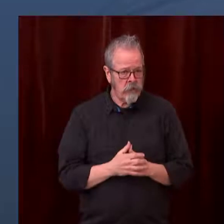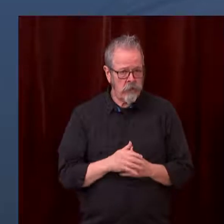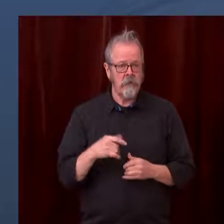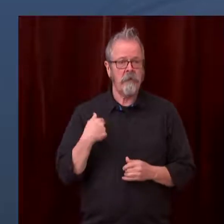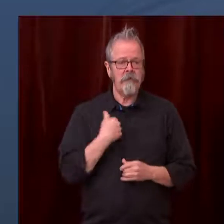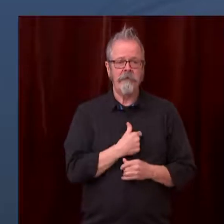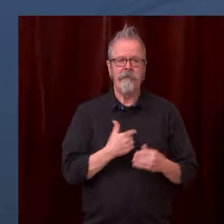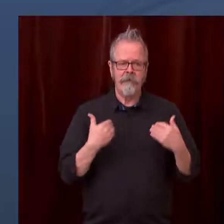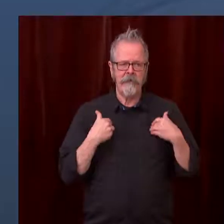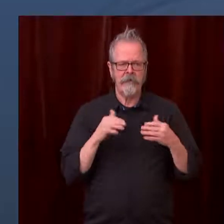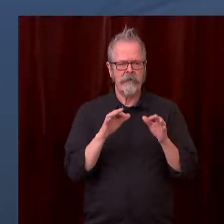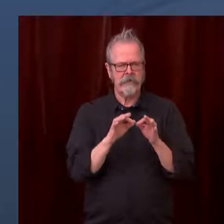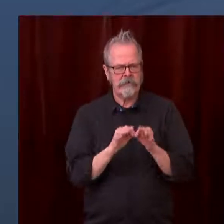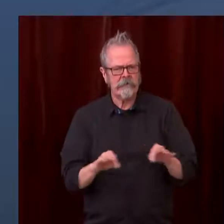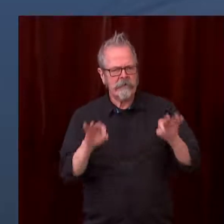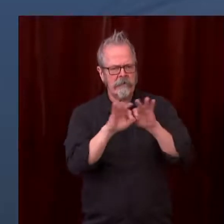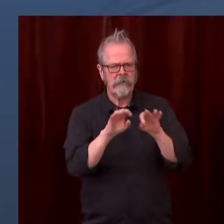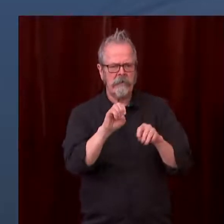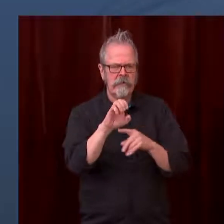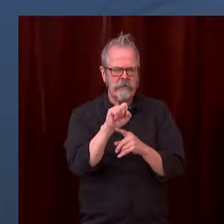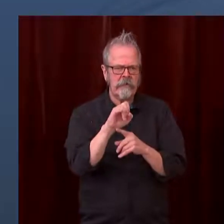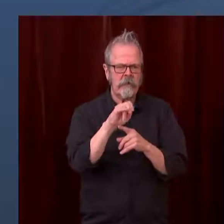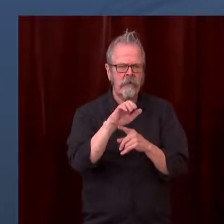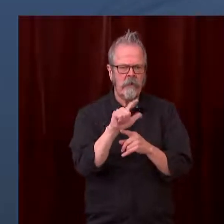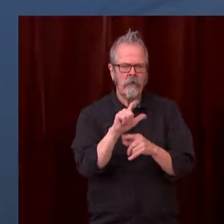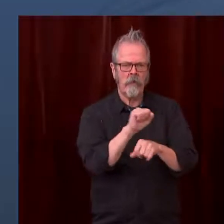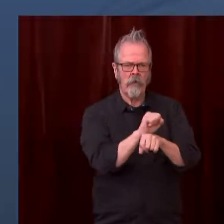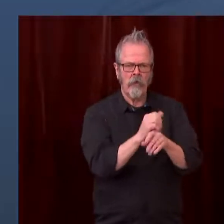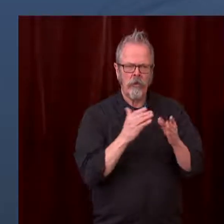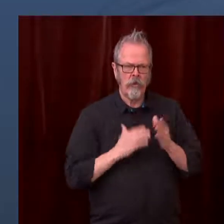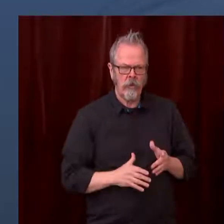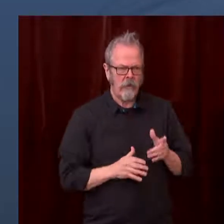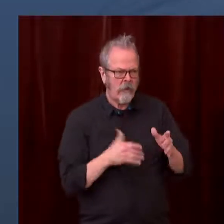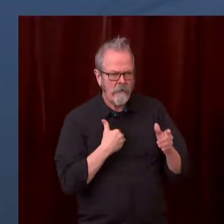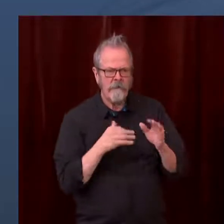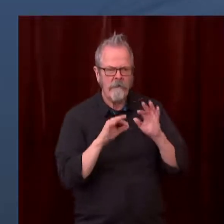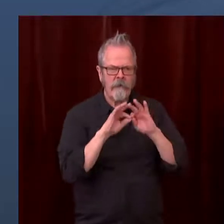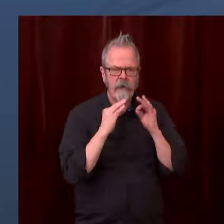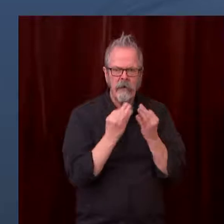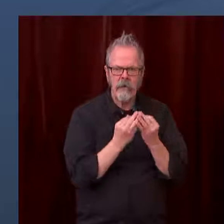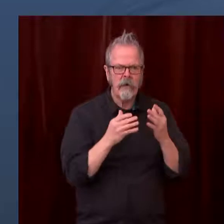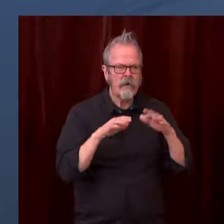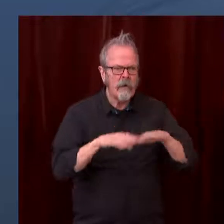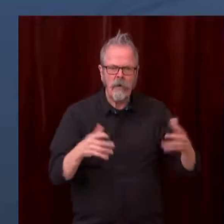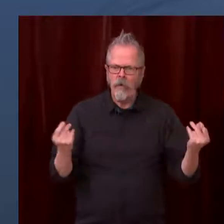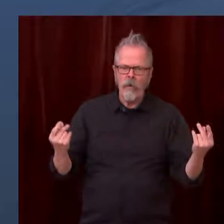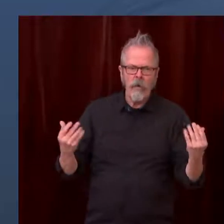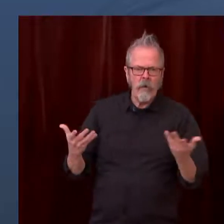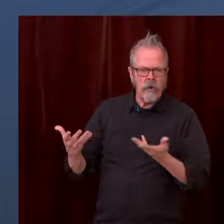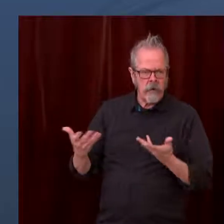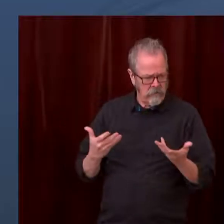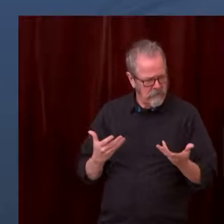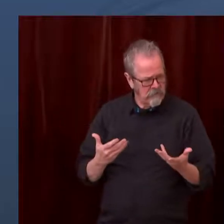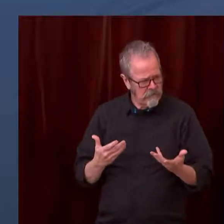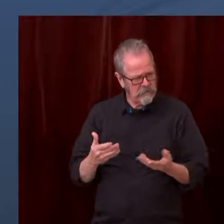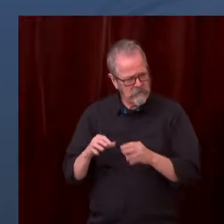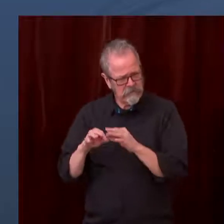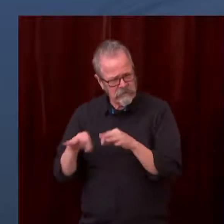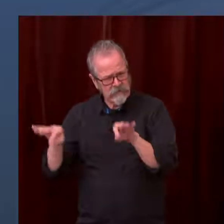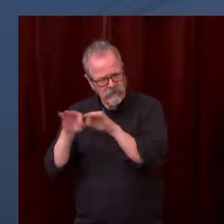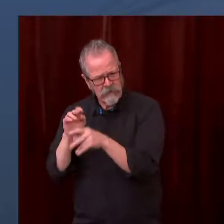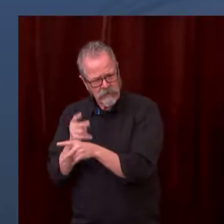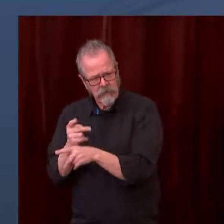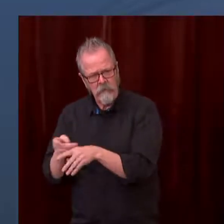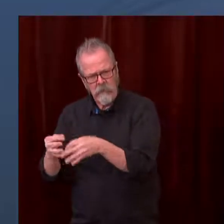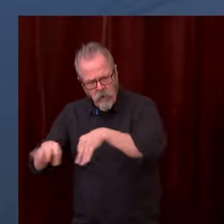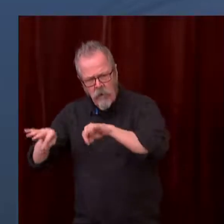operators who've also taken in child care, which has been so fundamental for our healthcare workers, for our frontline workers, for our city workers